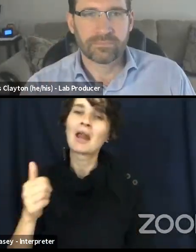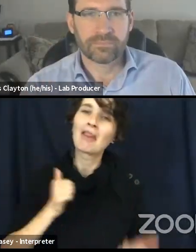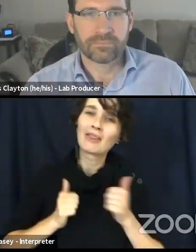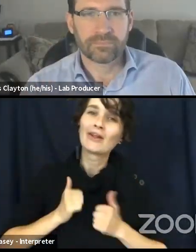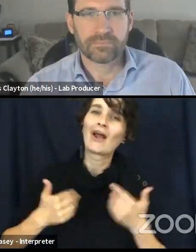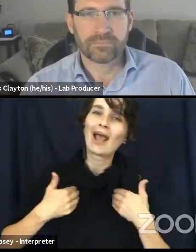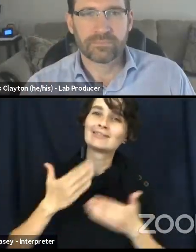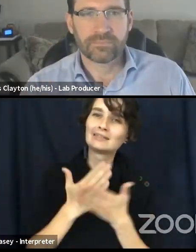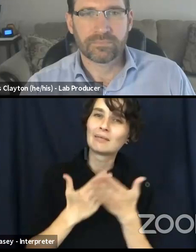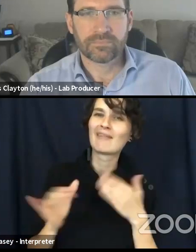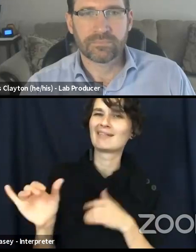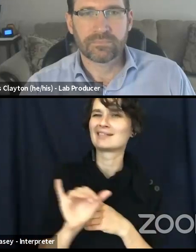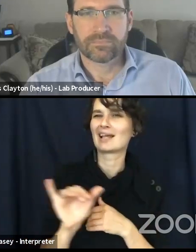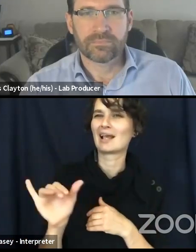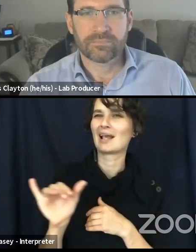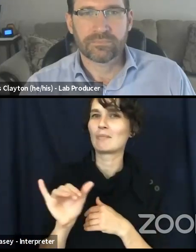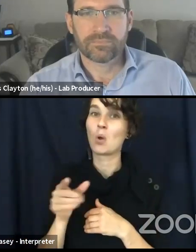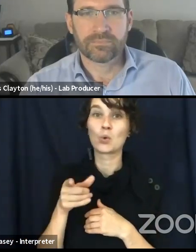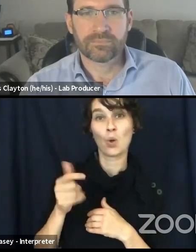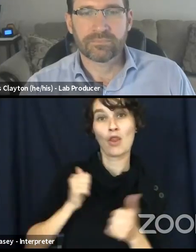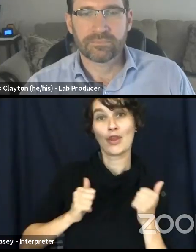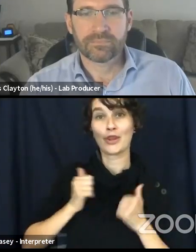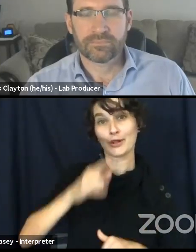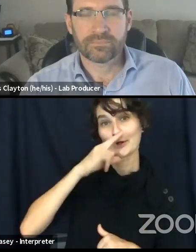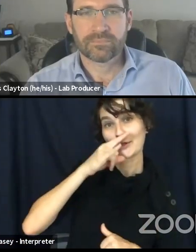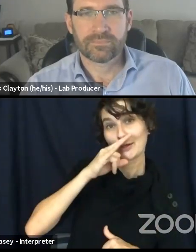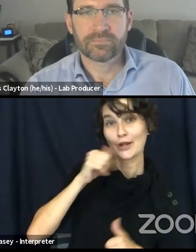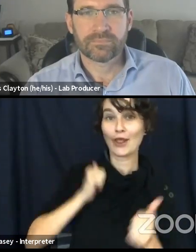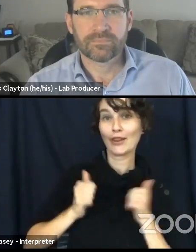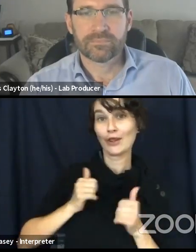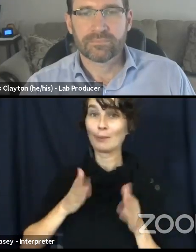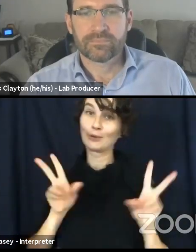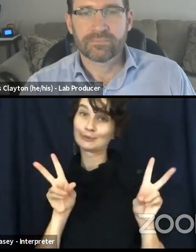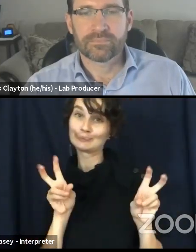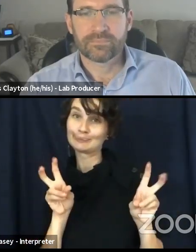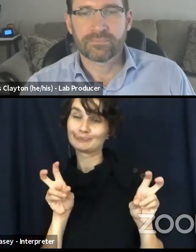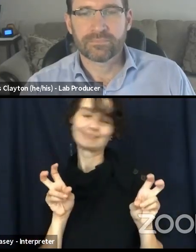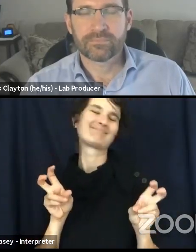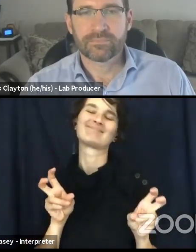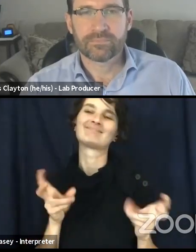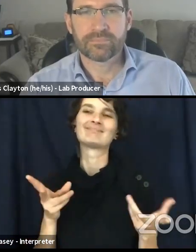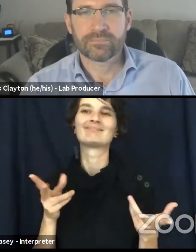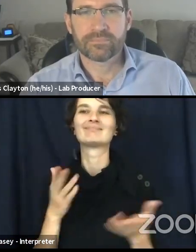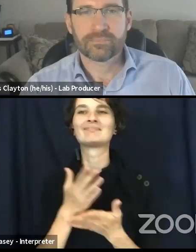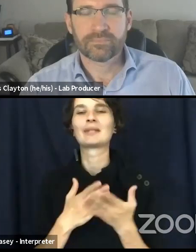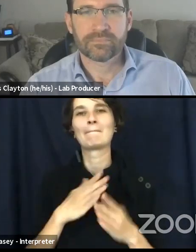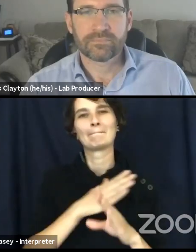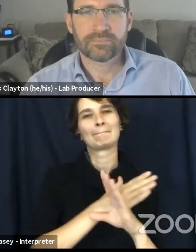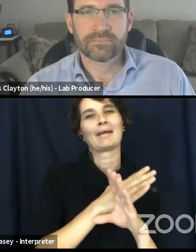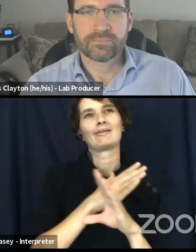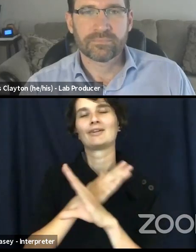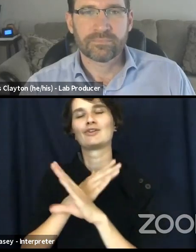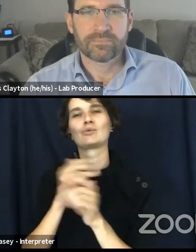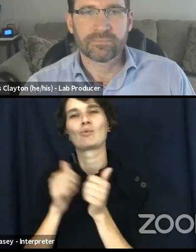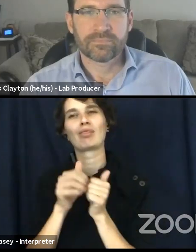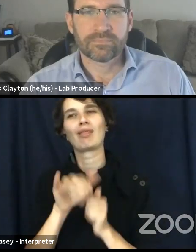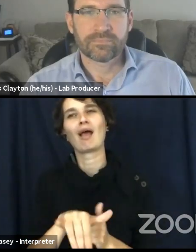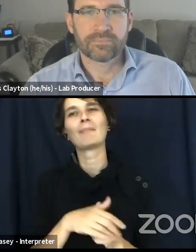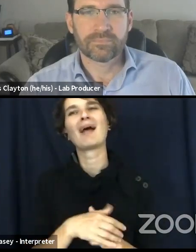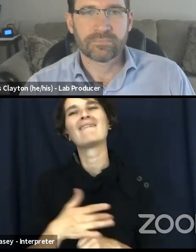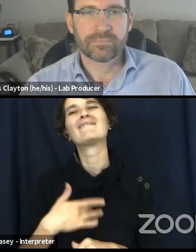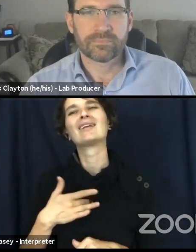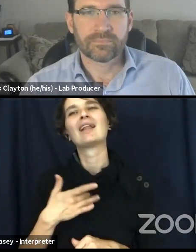same, well, are you a theater kid or a theater person? You know, like there are these barriers and boundaries. But I feel